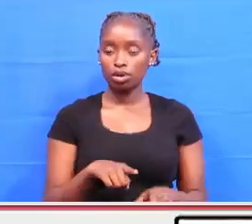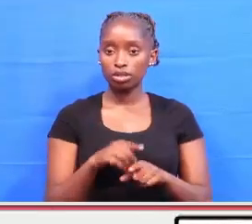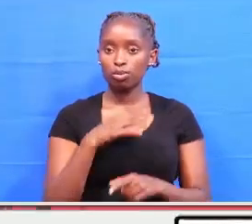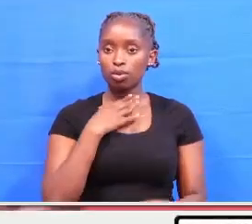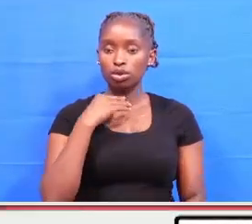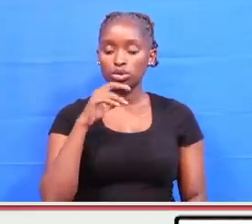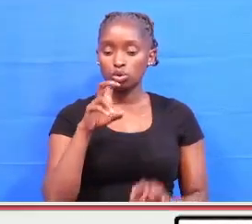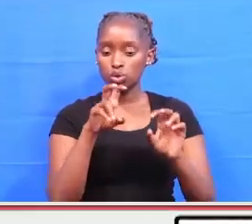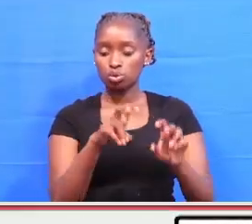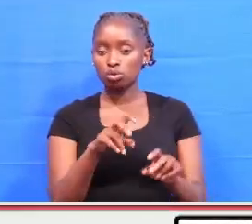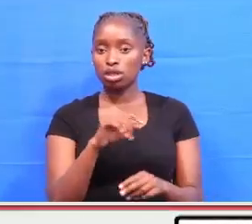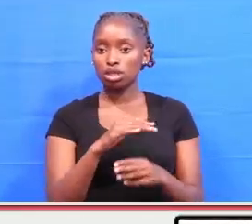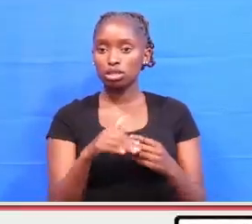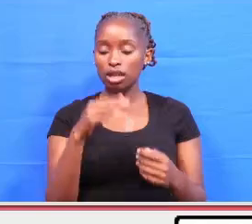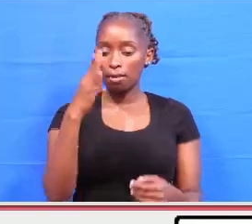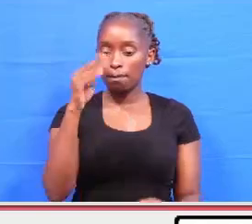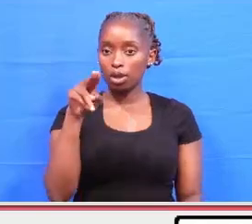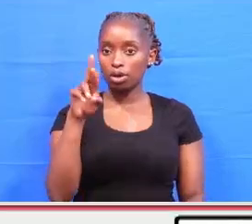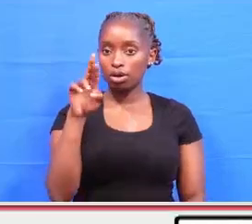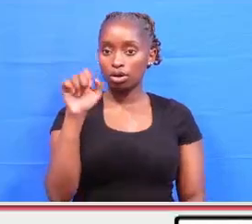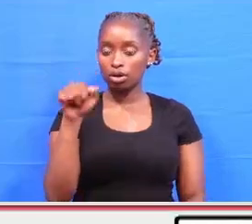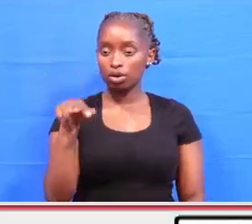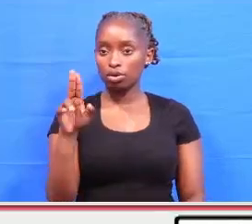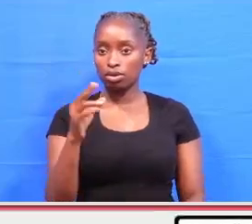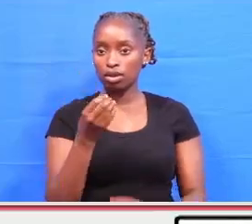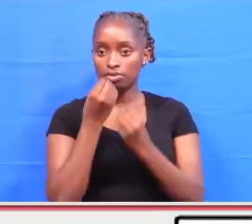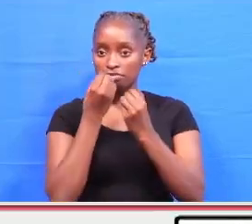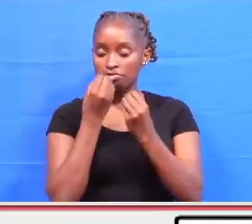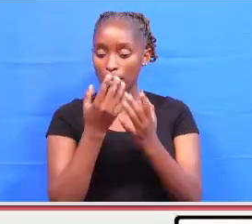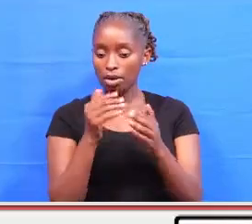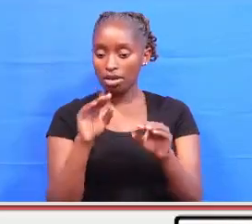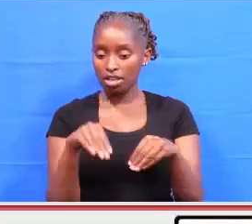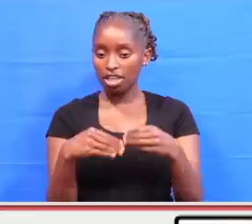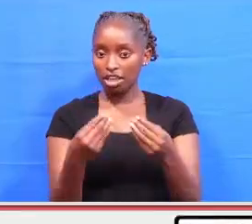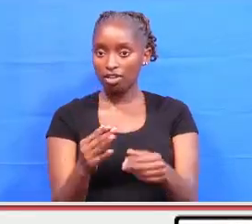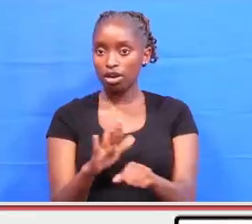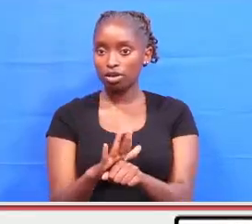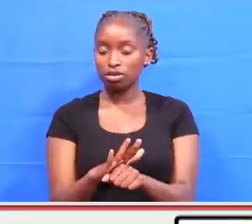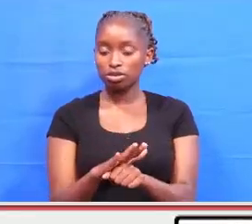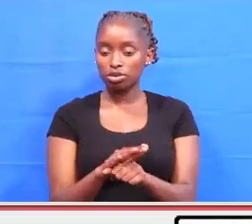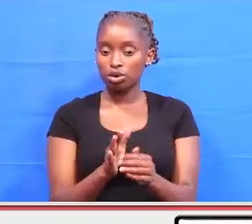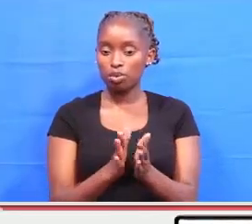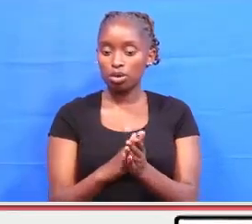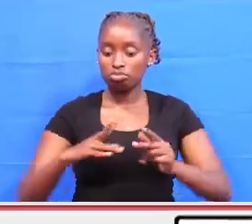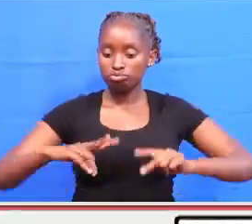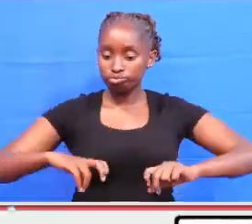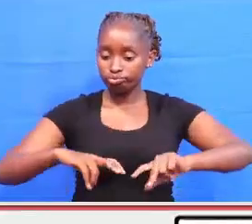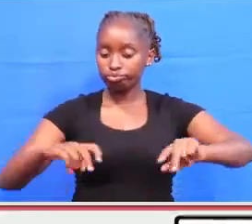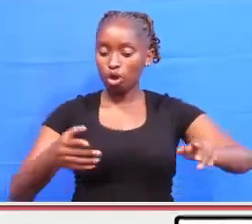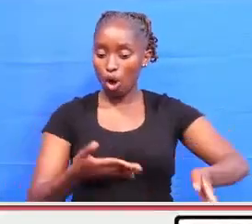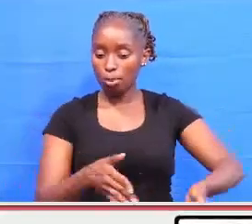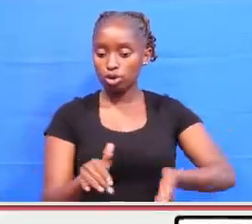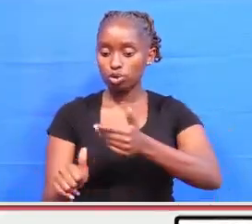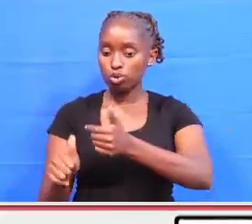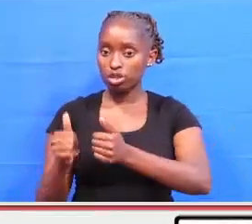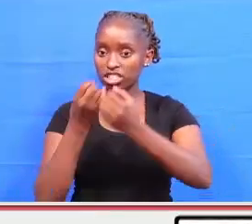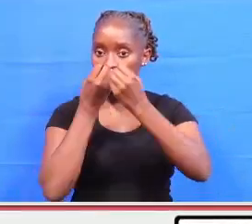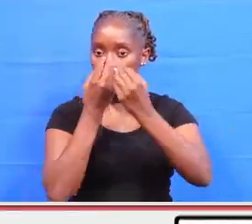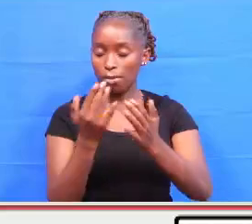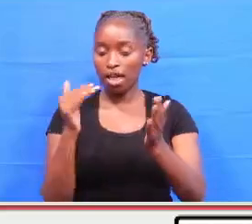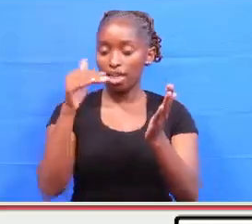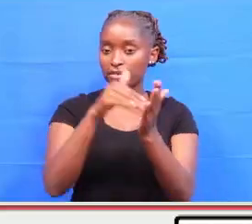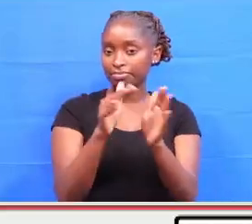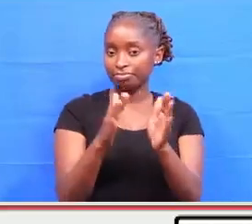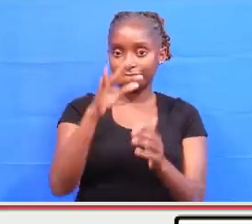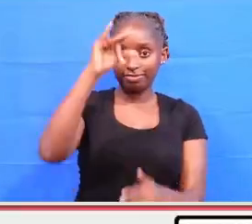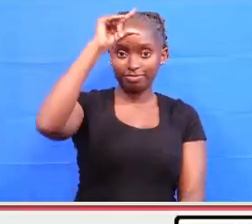that bureaus are giving us a lot of information in the form of research opportunities, which is informing, again,